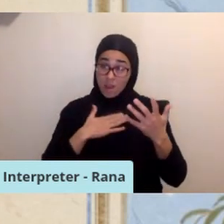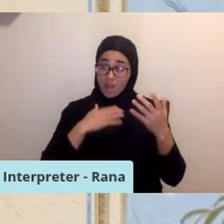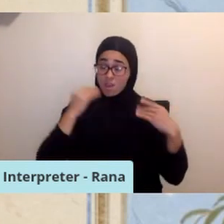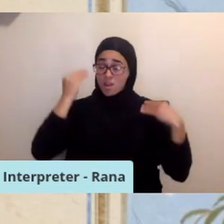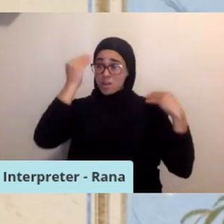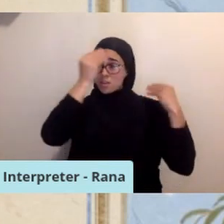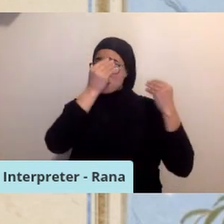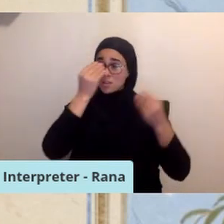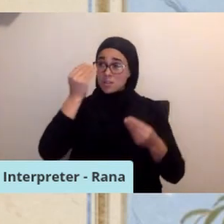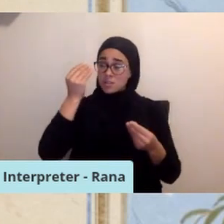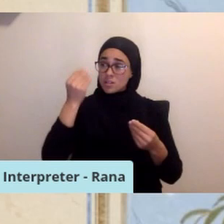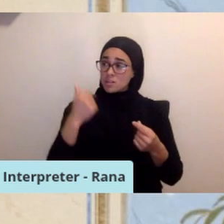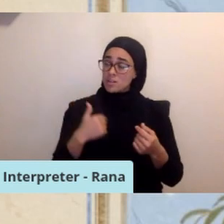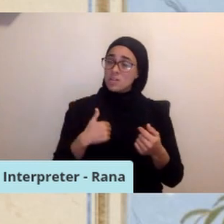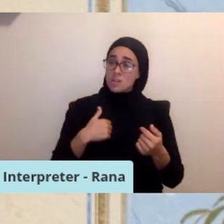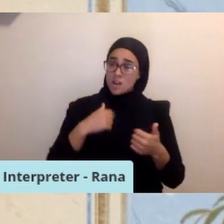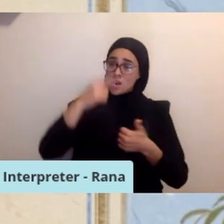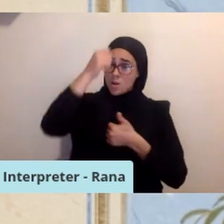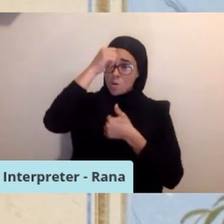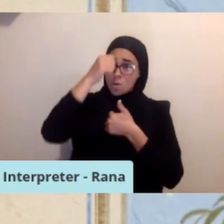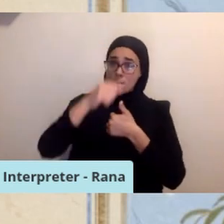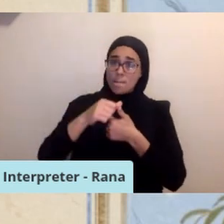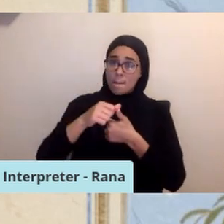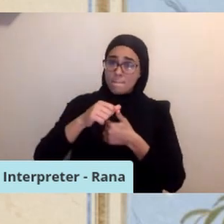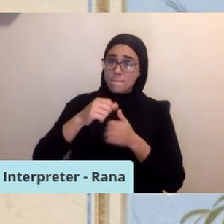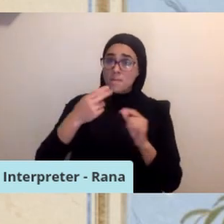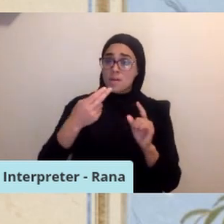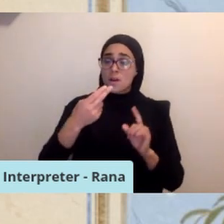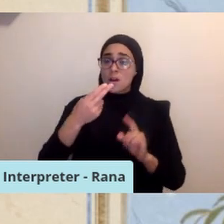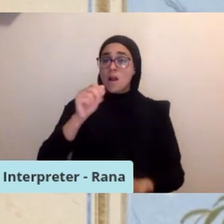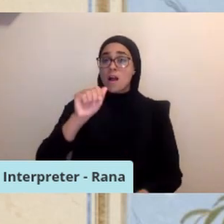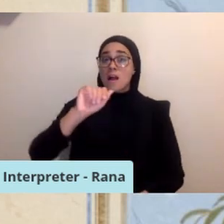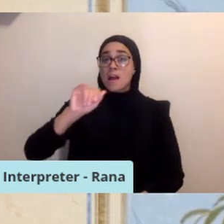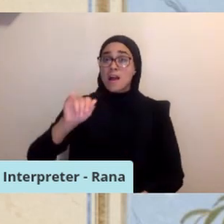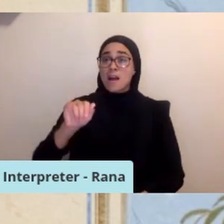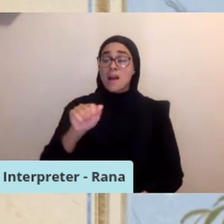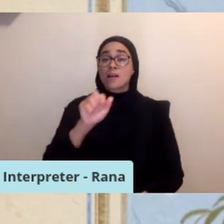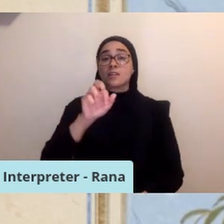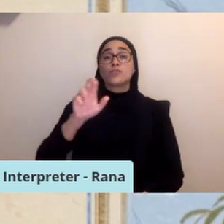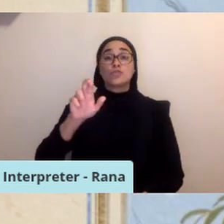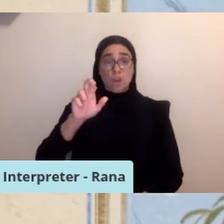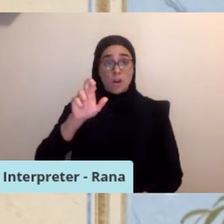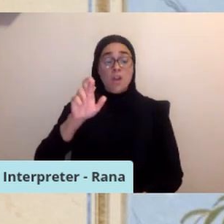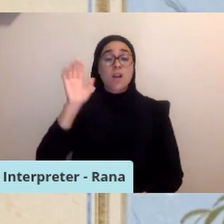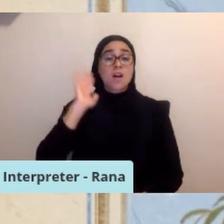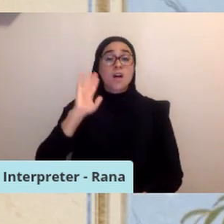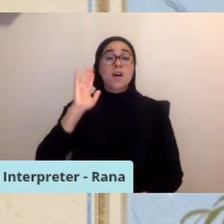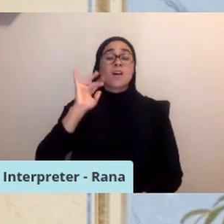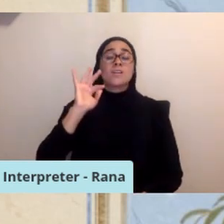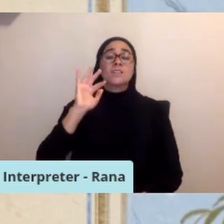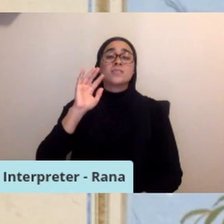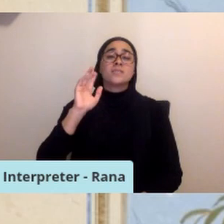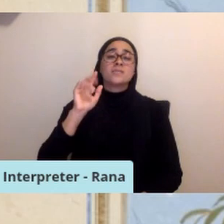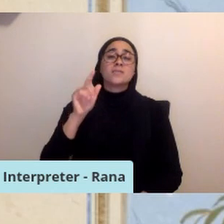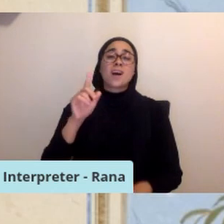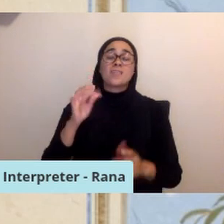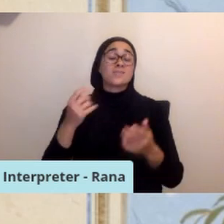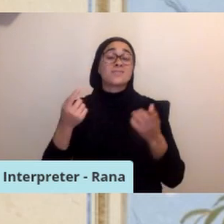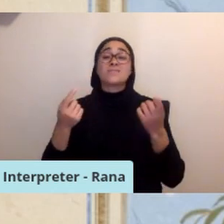is like our mother Hajar, who was running between Marwa and Safa.